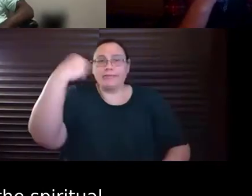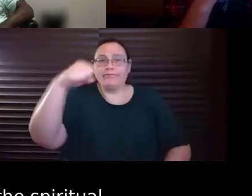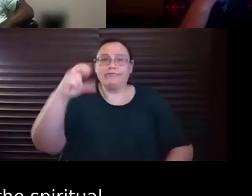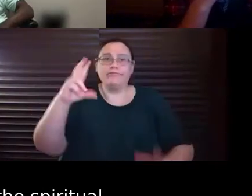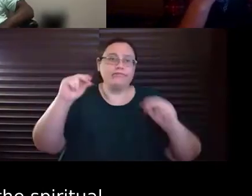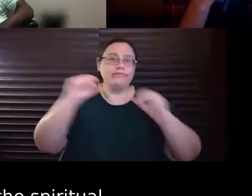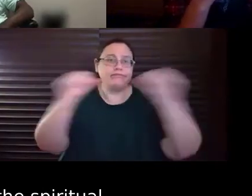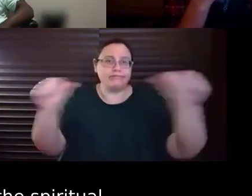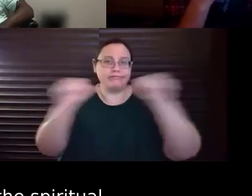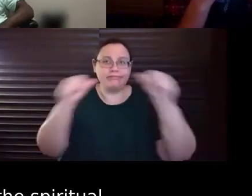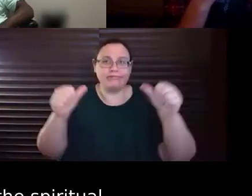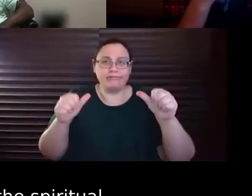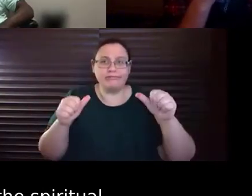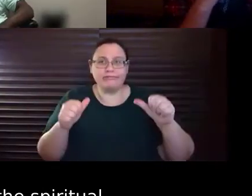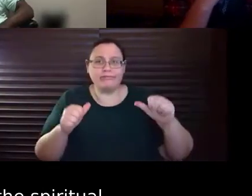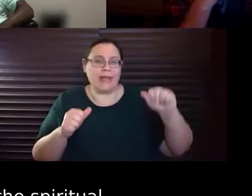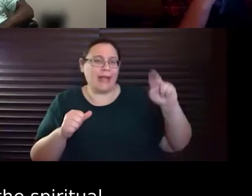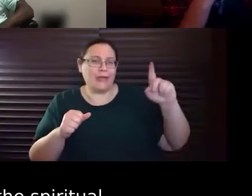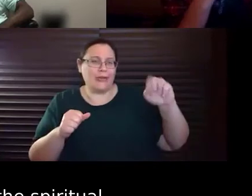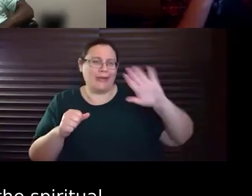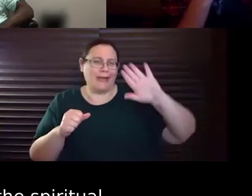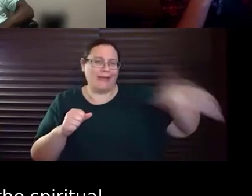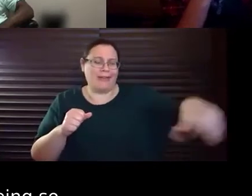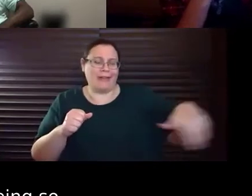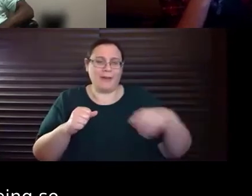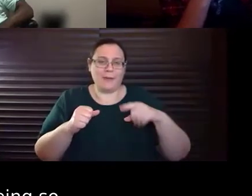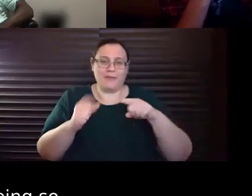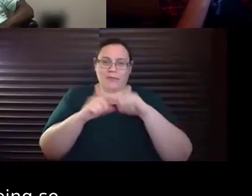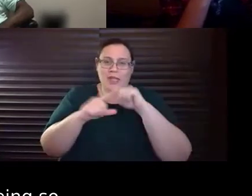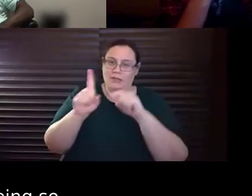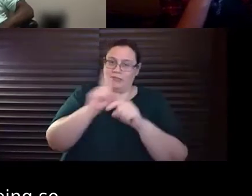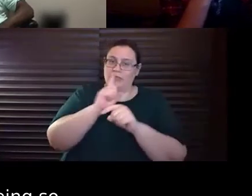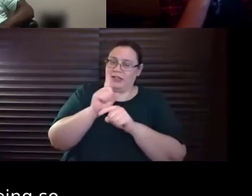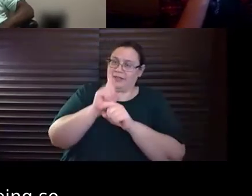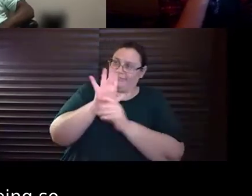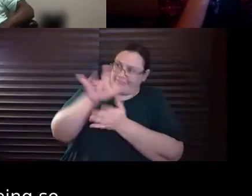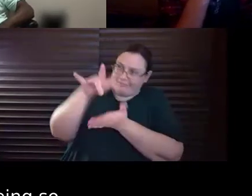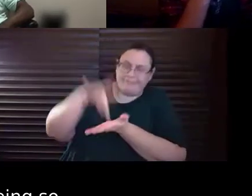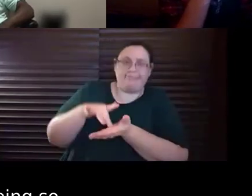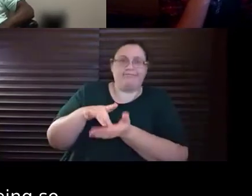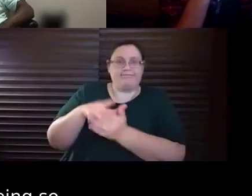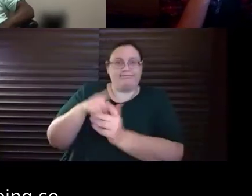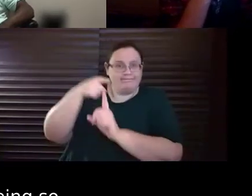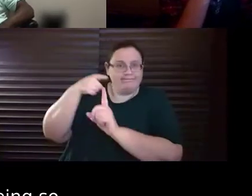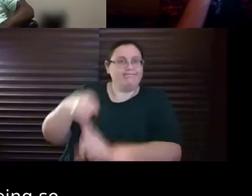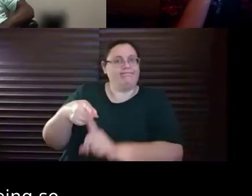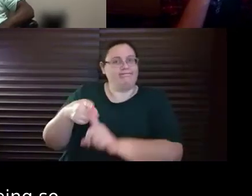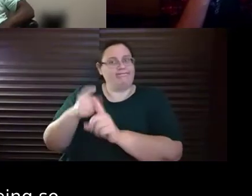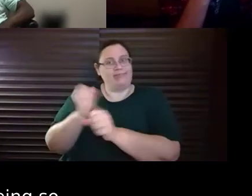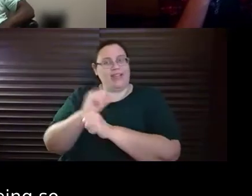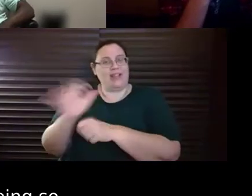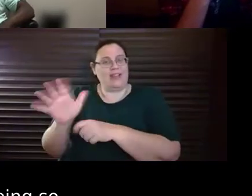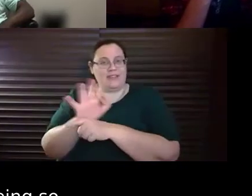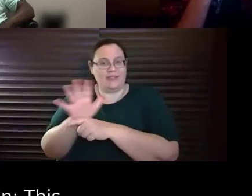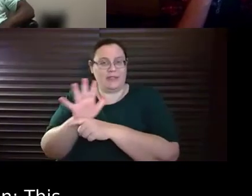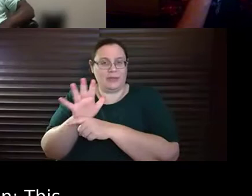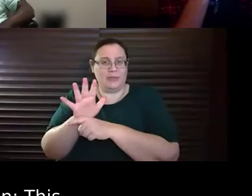He really was the spiritual whole of this movie. So, stop being so goddamn